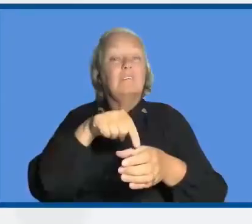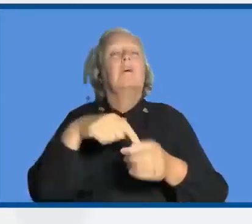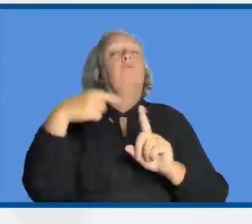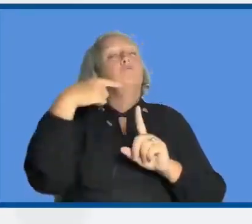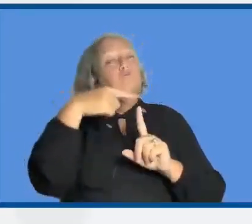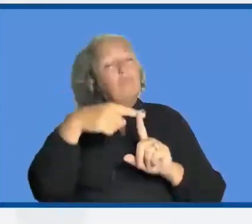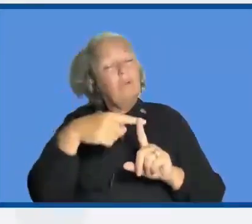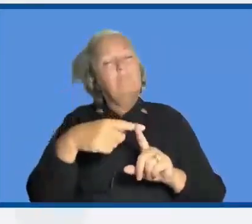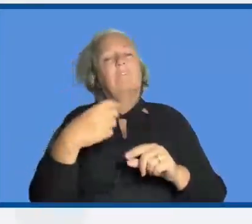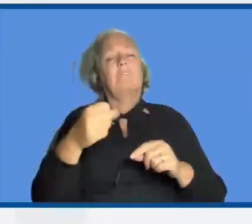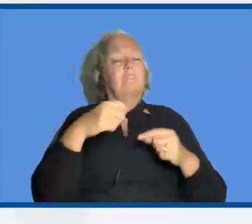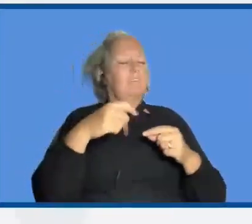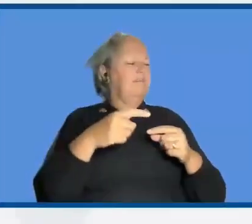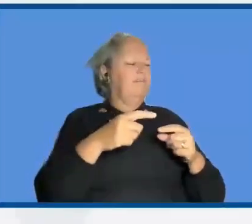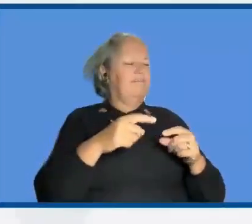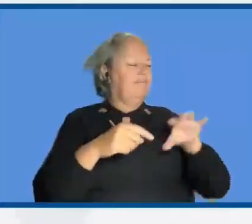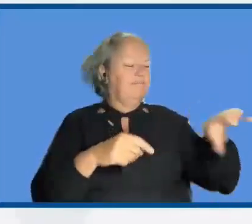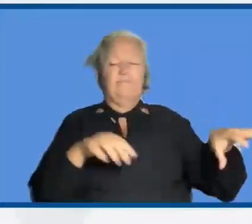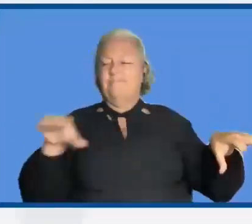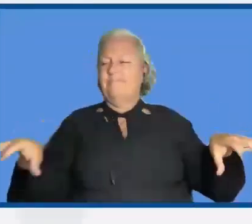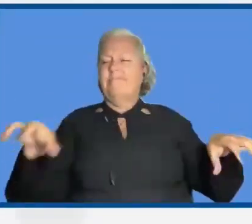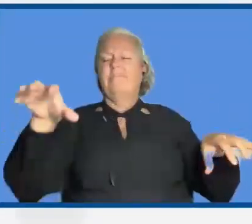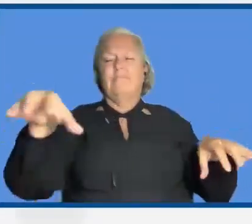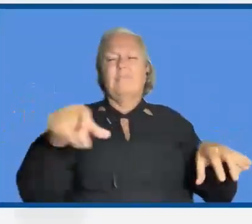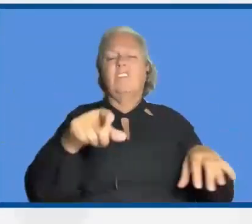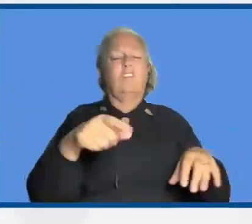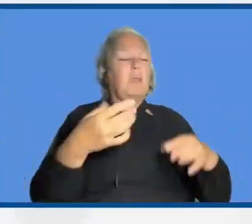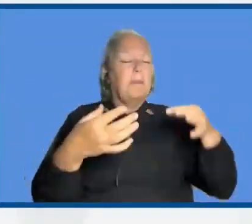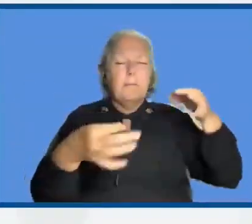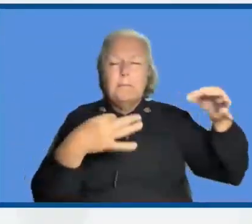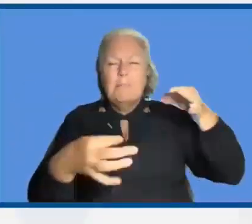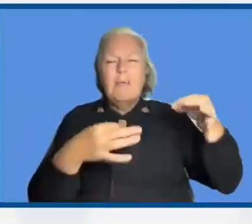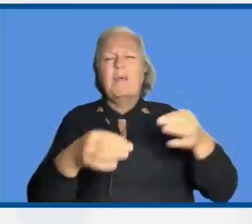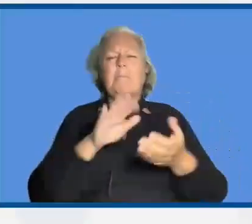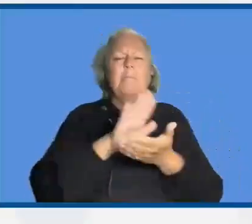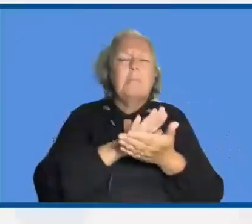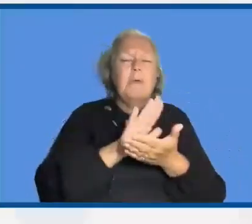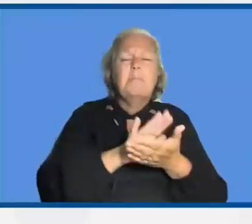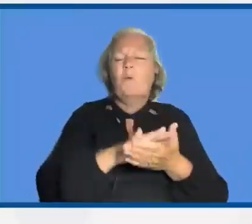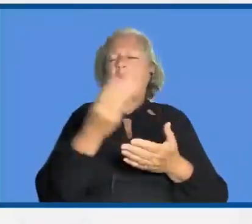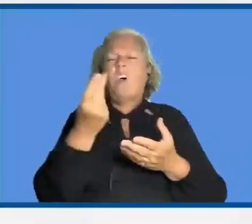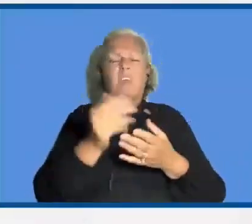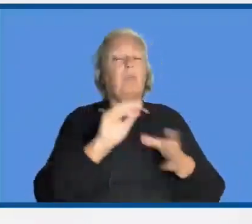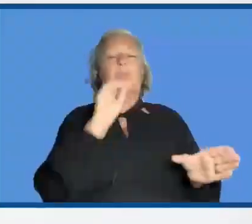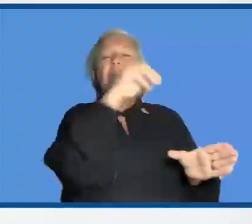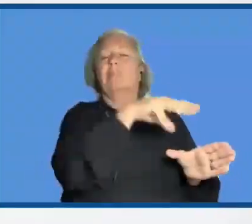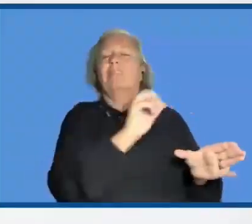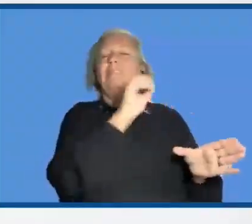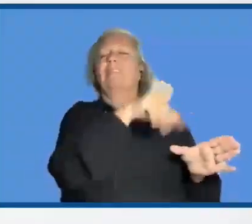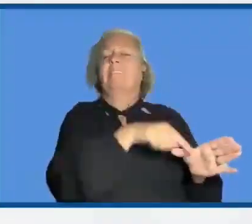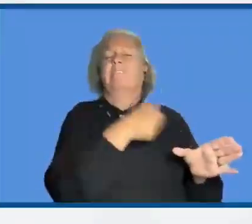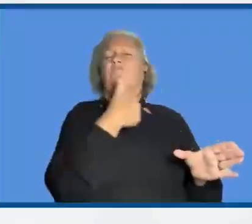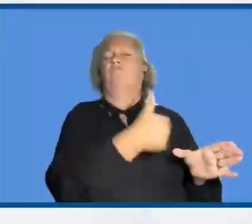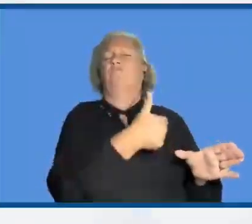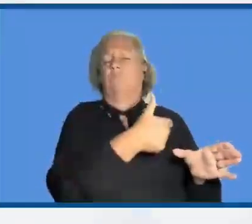recycling stations so you can get paper, plastics, and organic residue or wastes. Before we end up